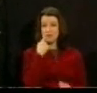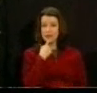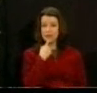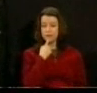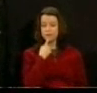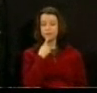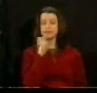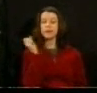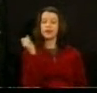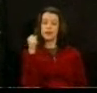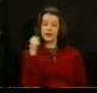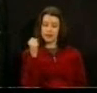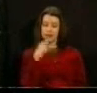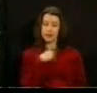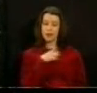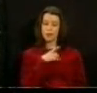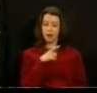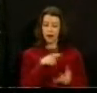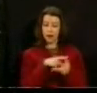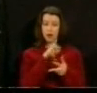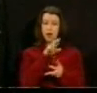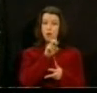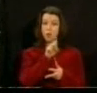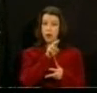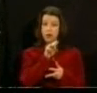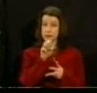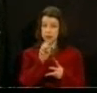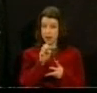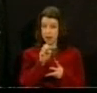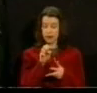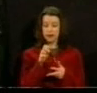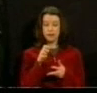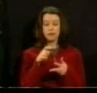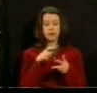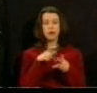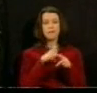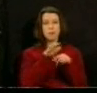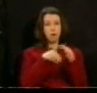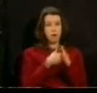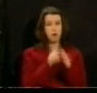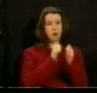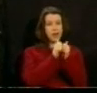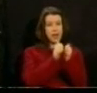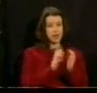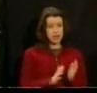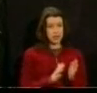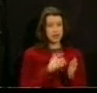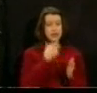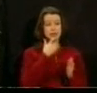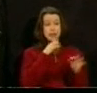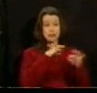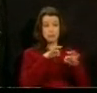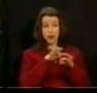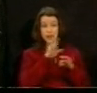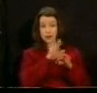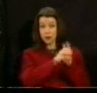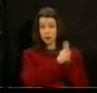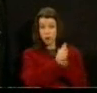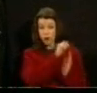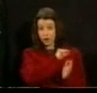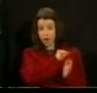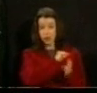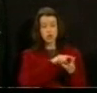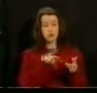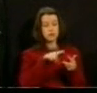I'd just like a resume from all candidates that outlines their qualifications. I would like